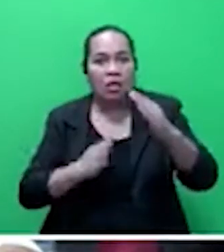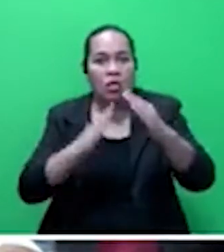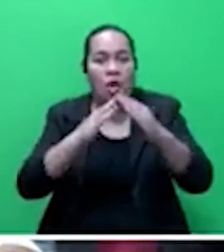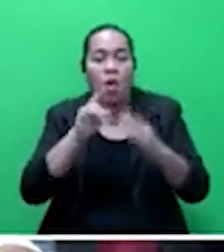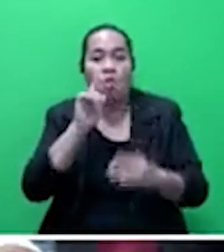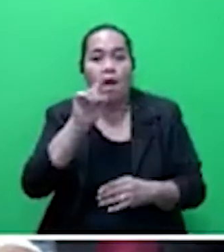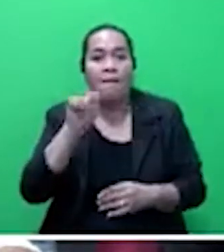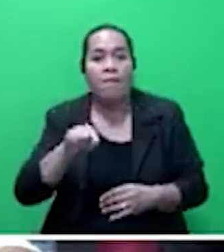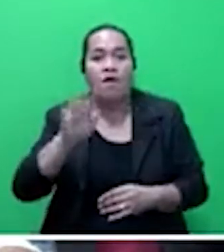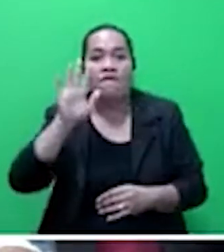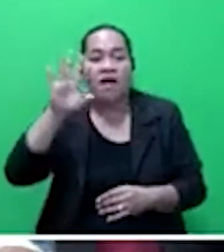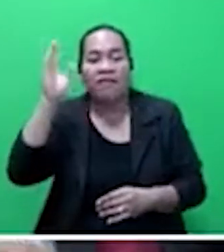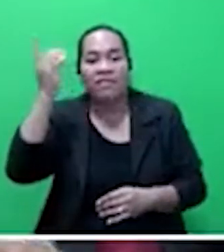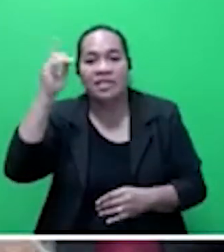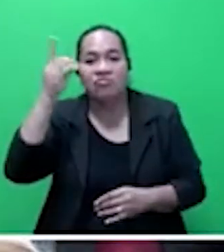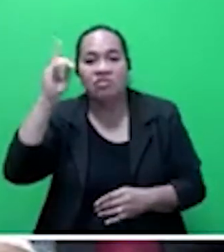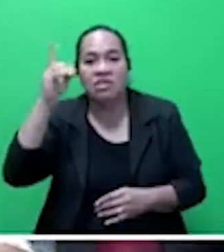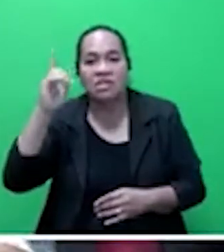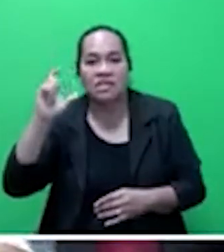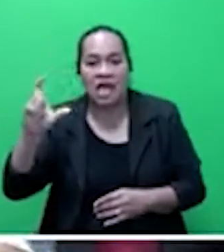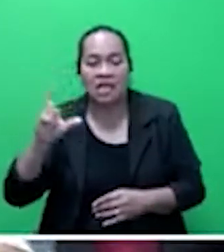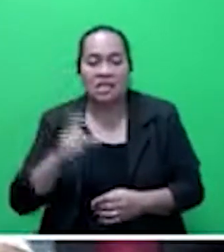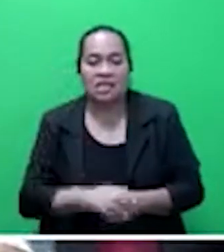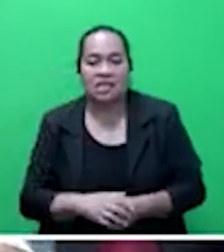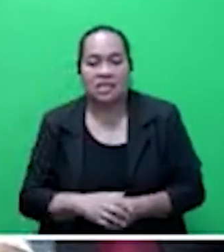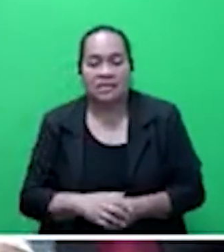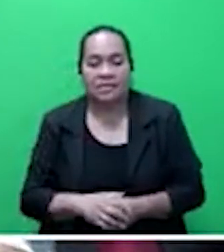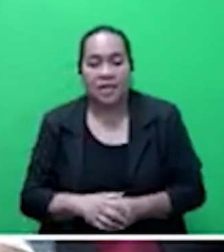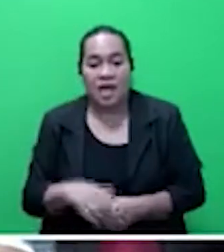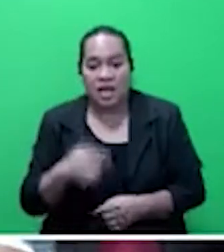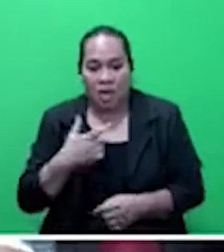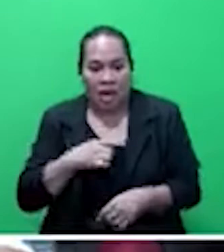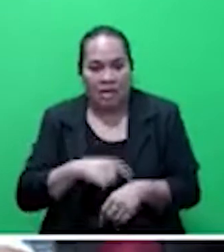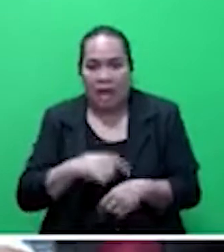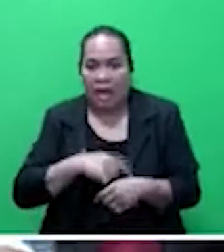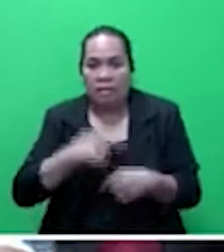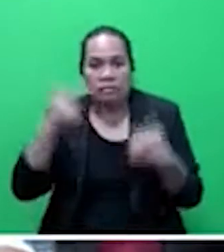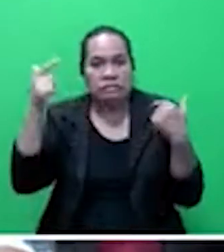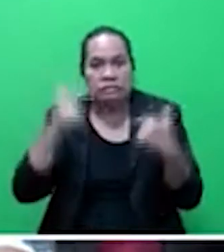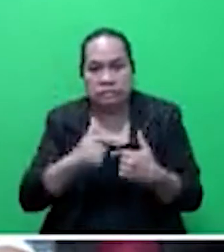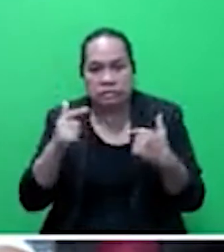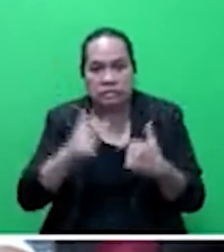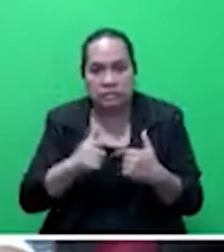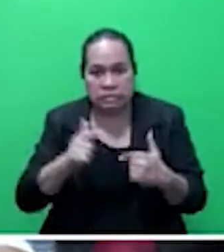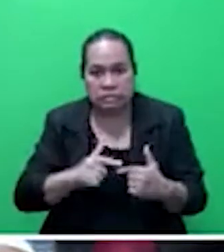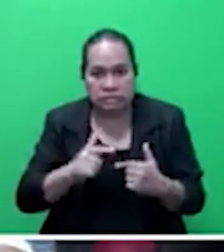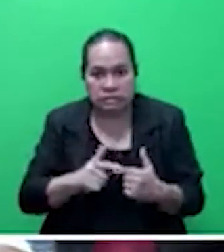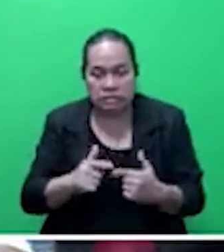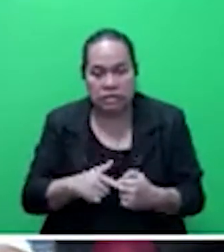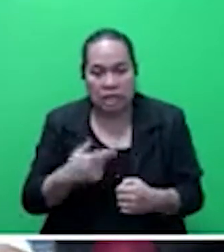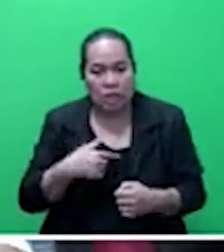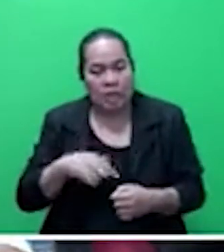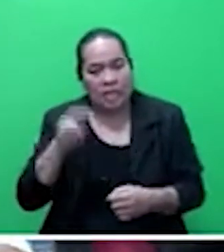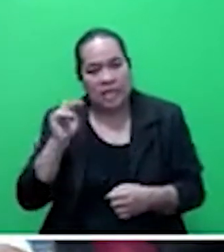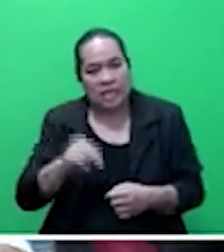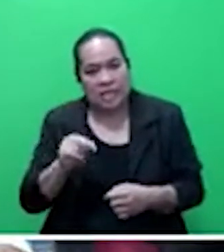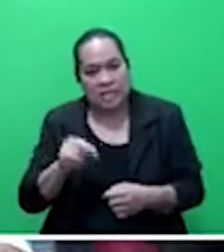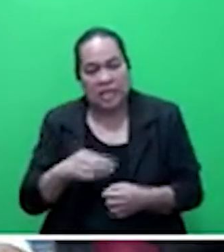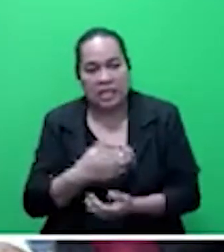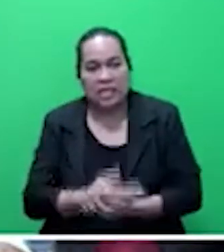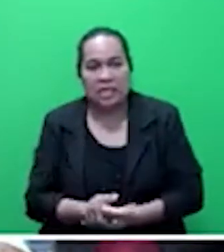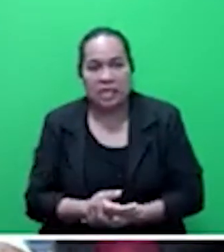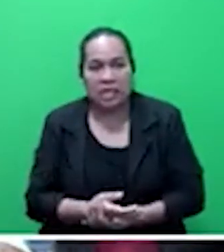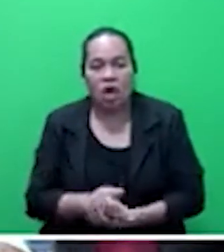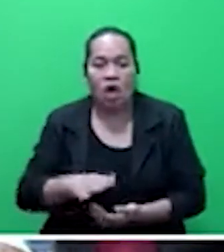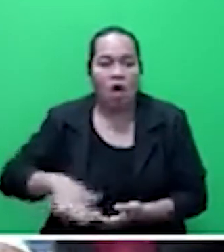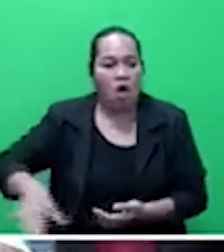1.5 degrees Celsius. Therefore, with less time on our hand, we require an all